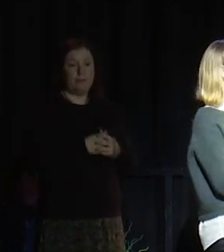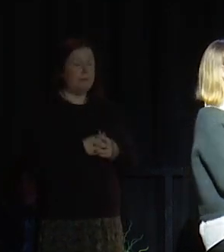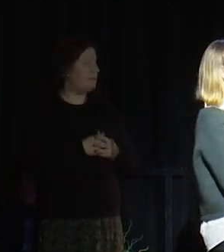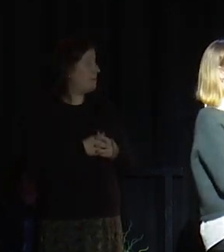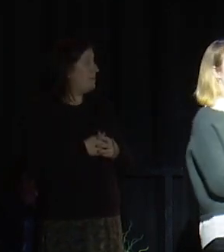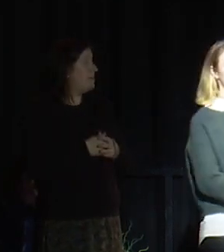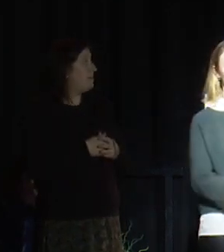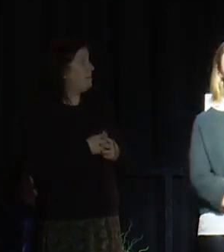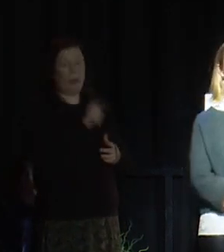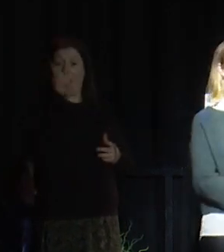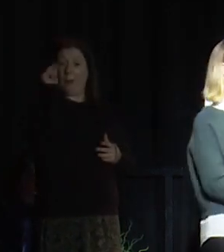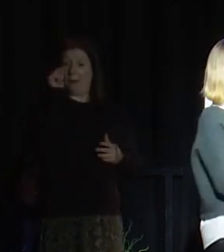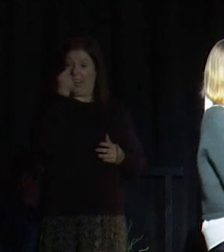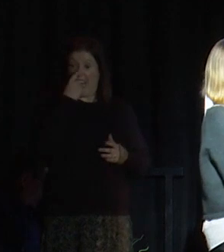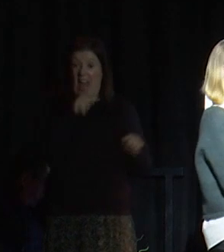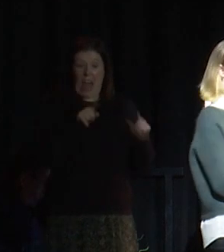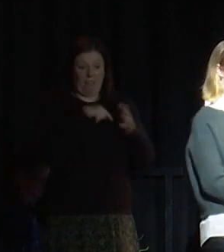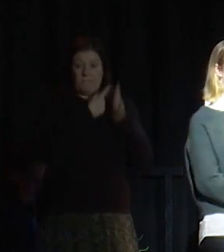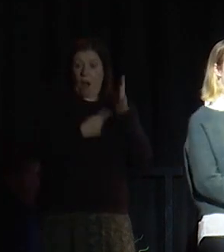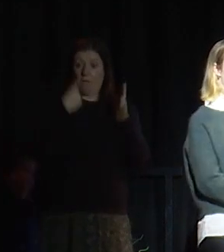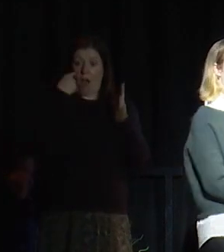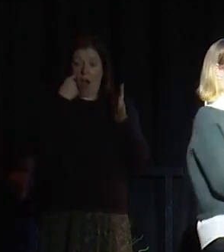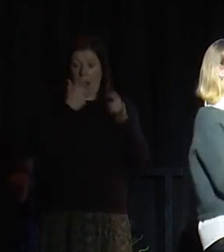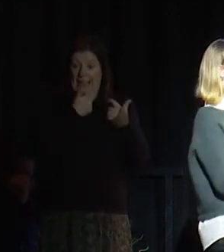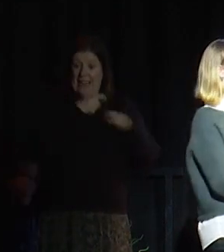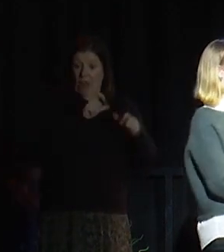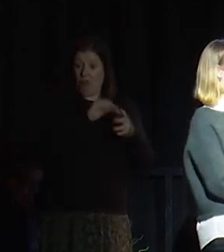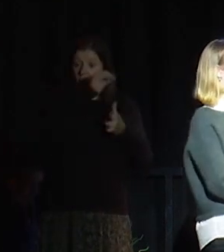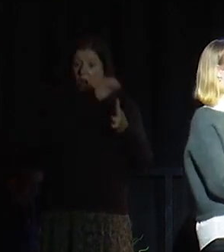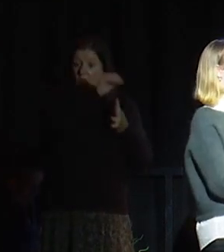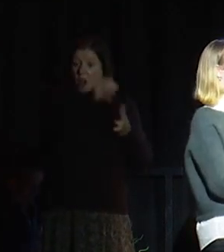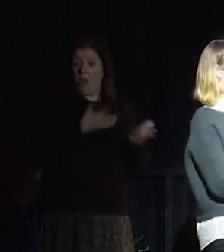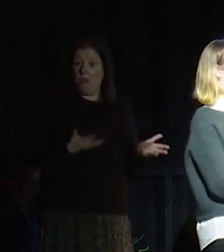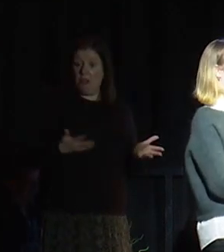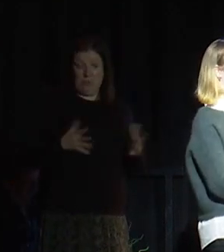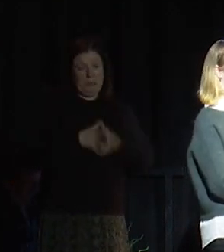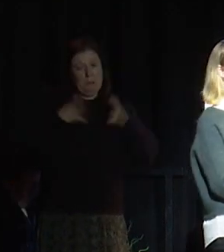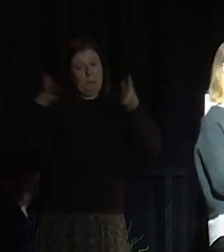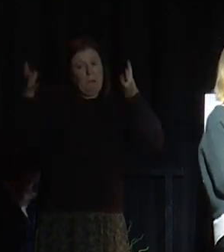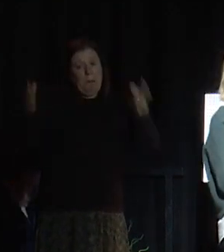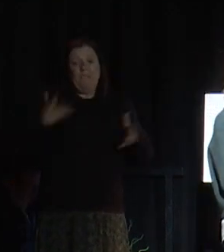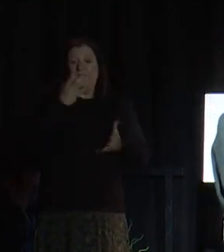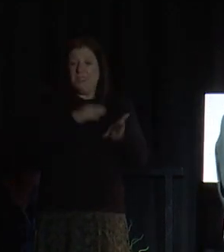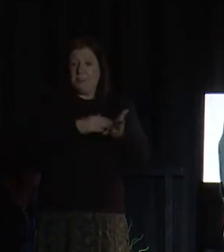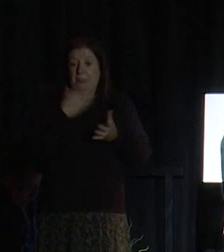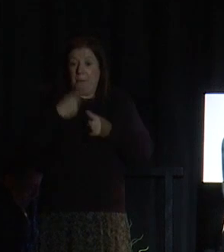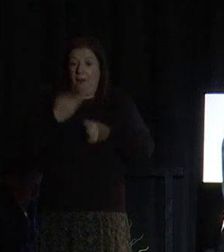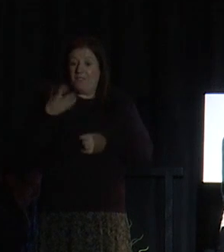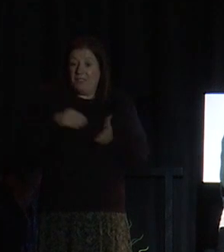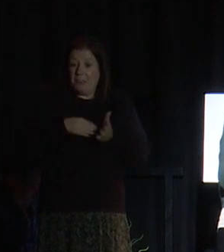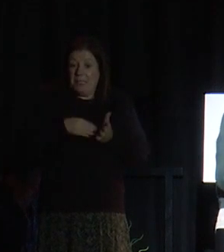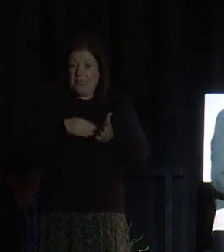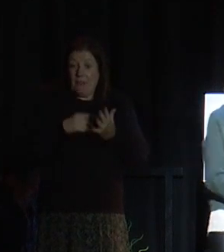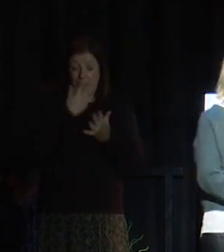take Blink in its current form, so all five eyes, these enormous beasts, 15 by 50 metres square, or maybe just have one or two of